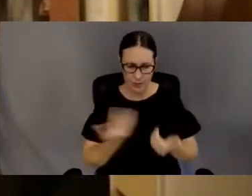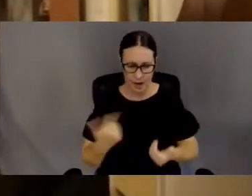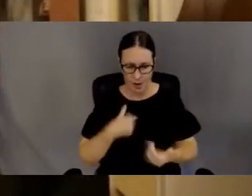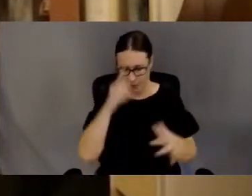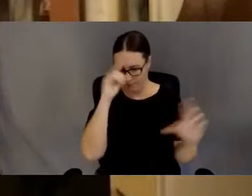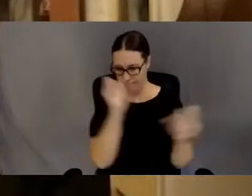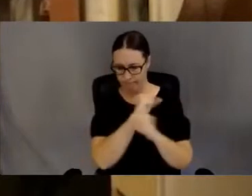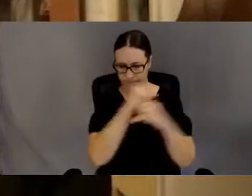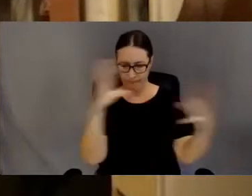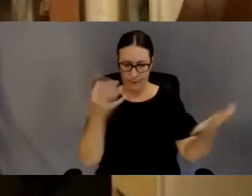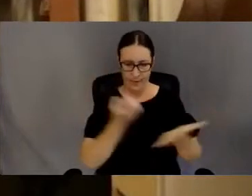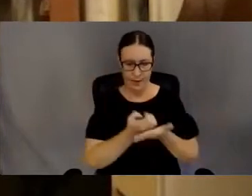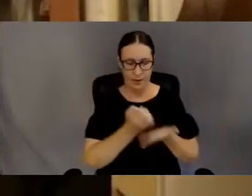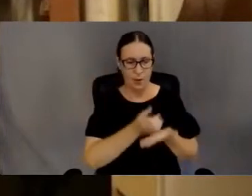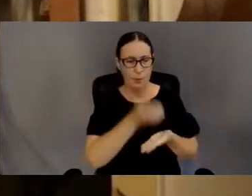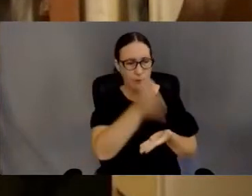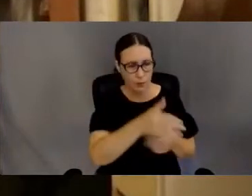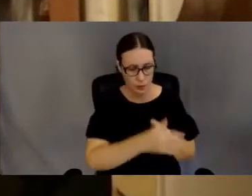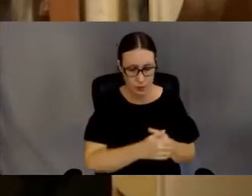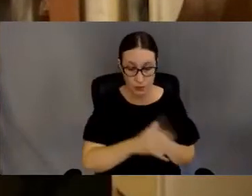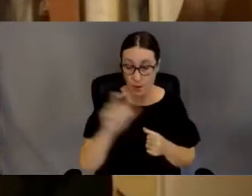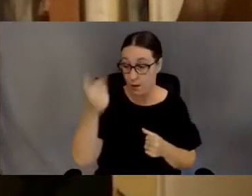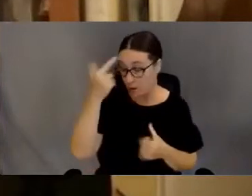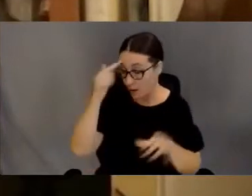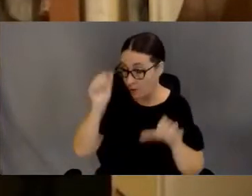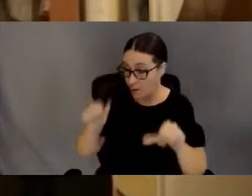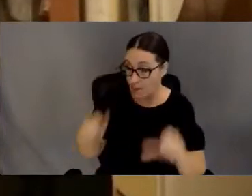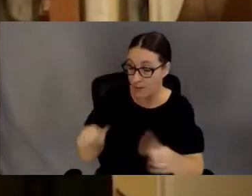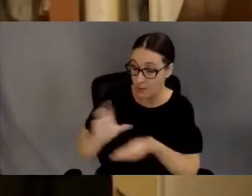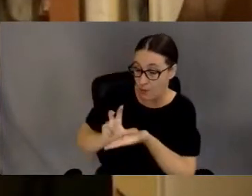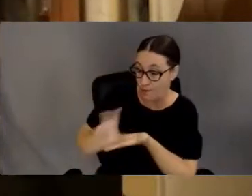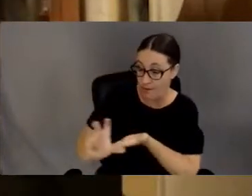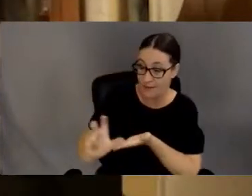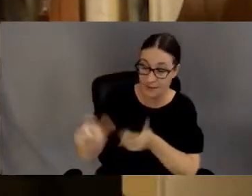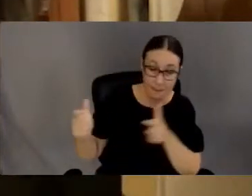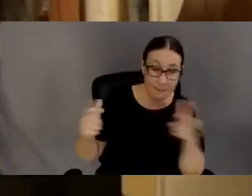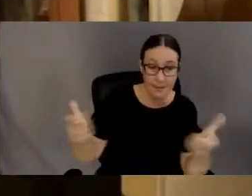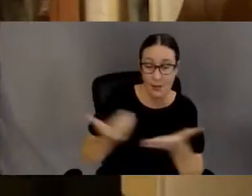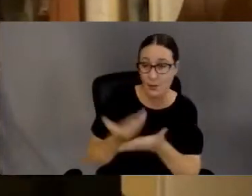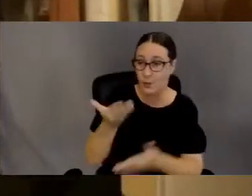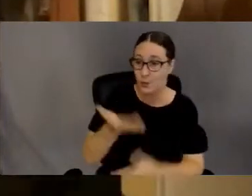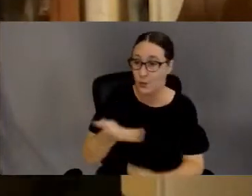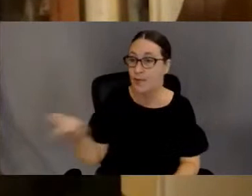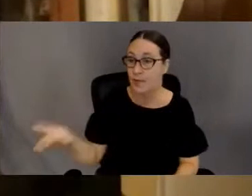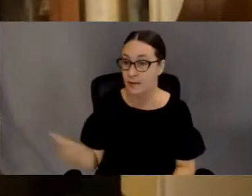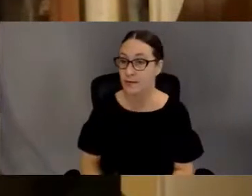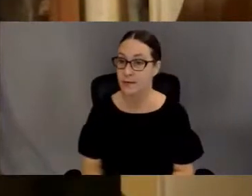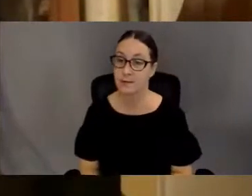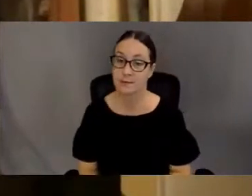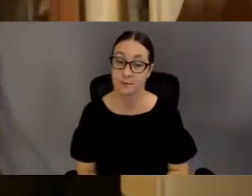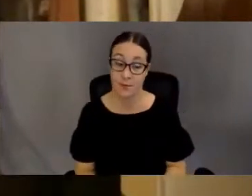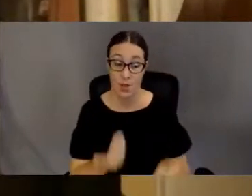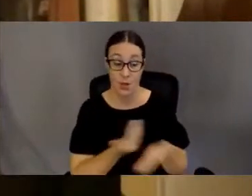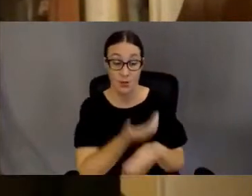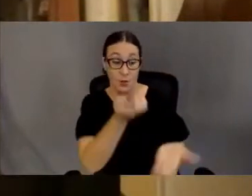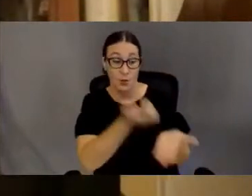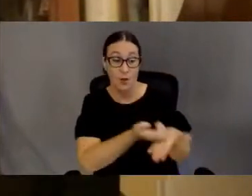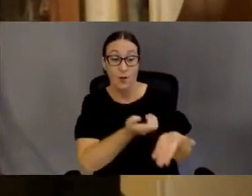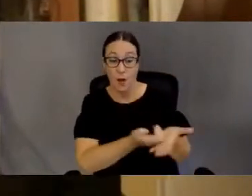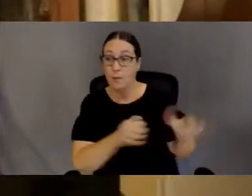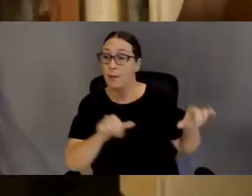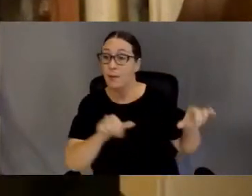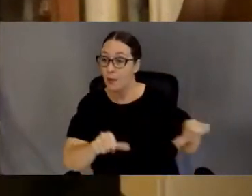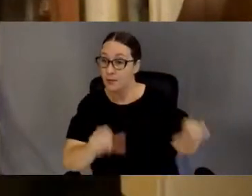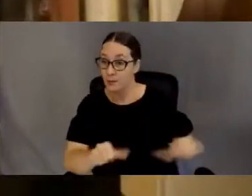future and government's ability to invest in big new things. A new economy is possible, one